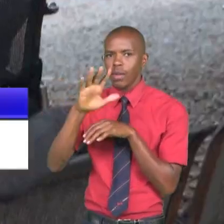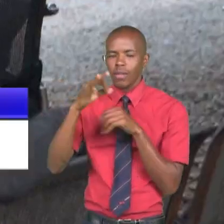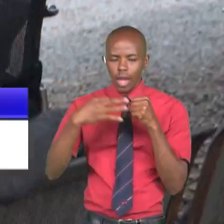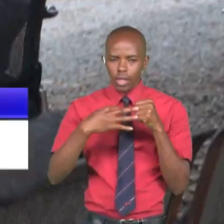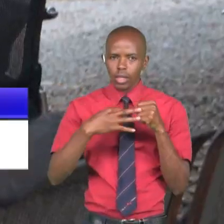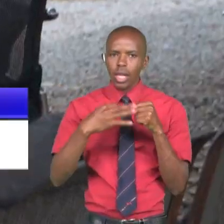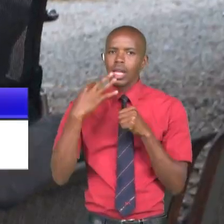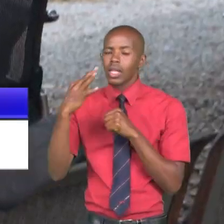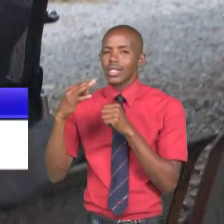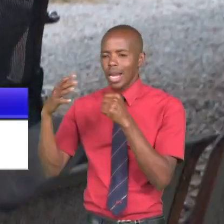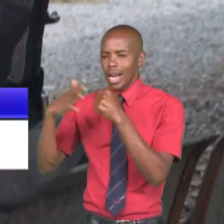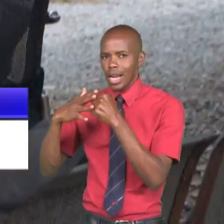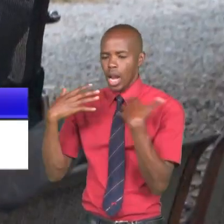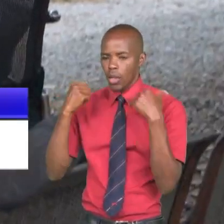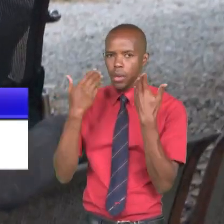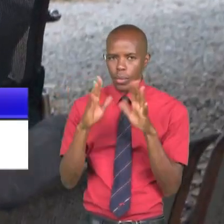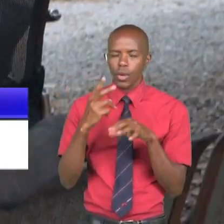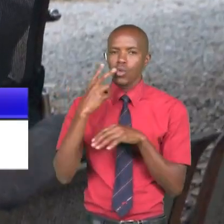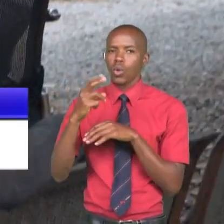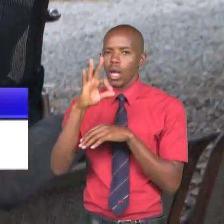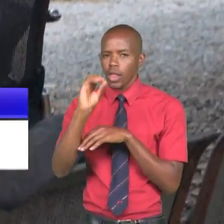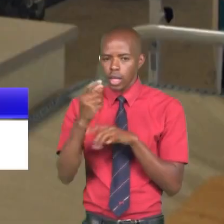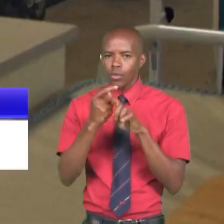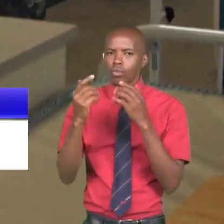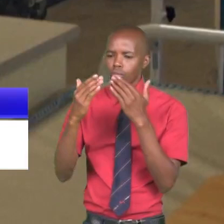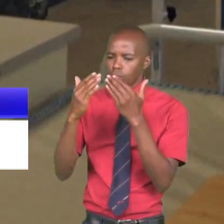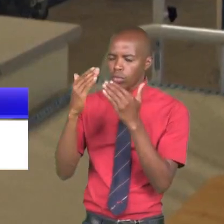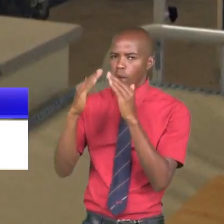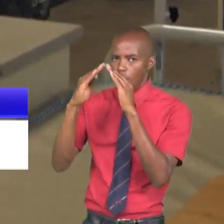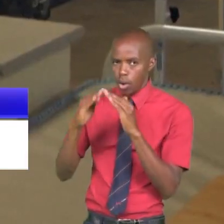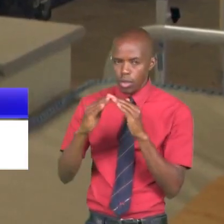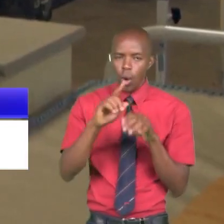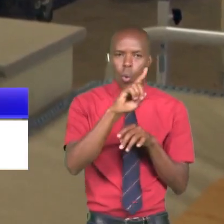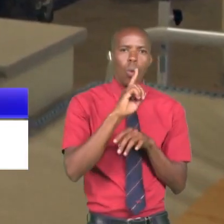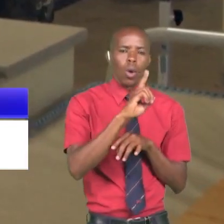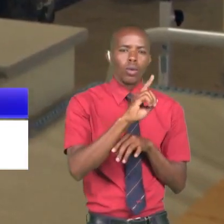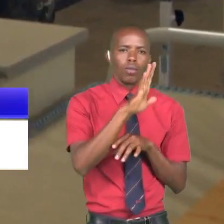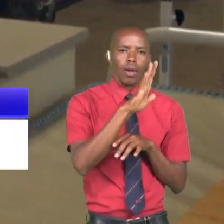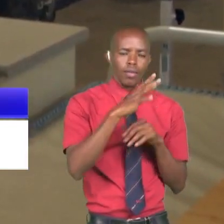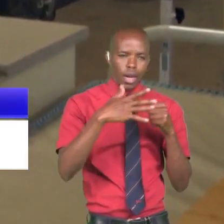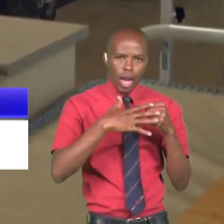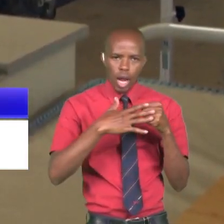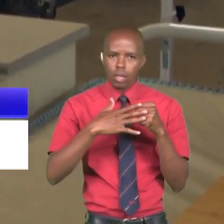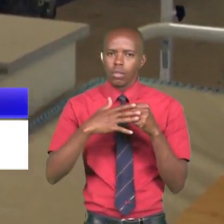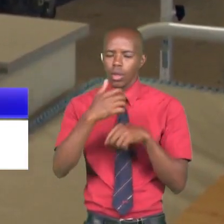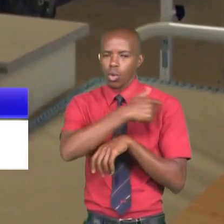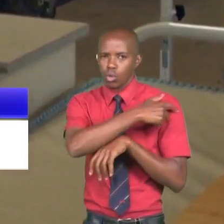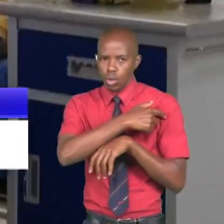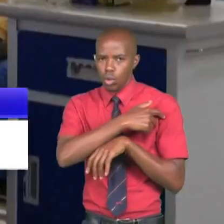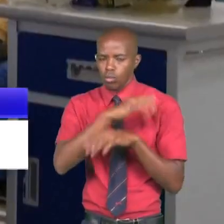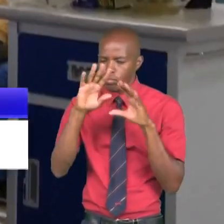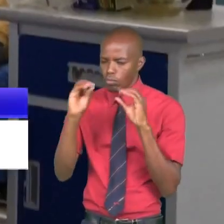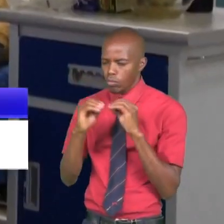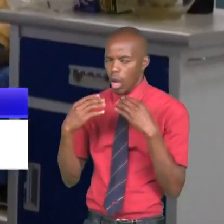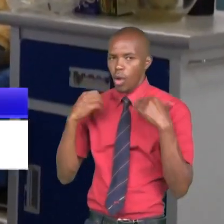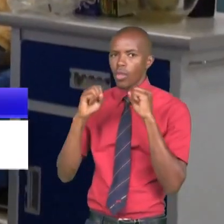with 389 recoveries, 230 from home-based isolation care, 159 from health facilities. Total